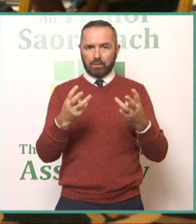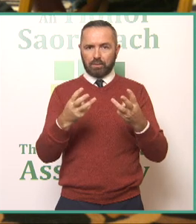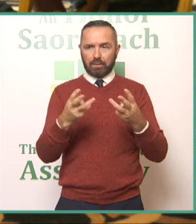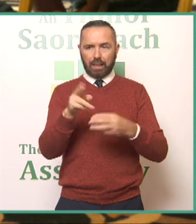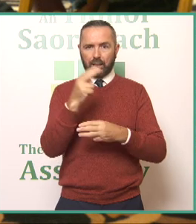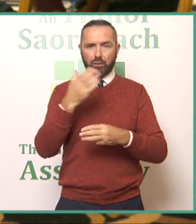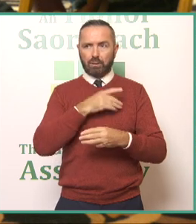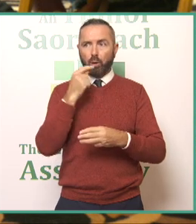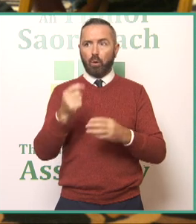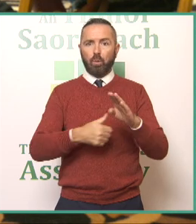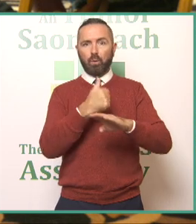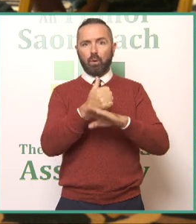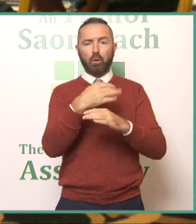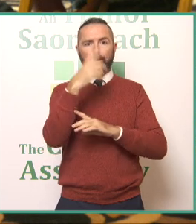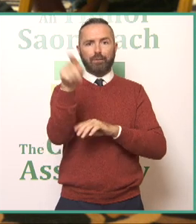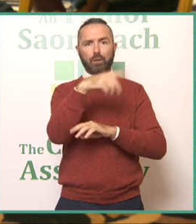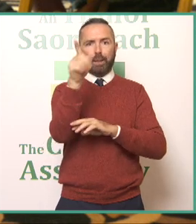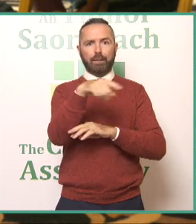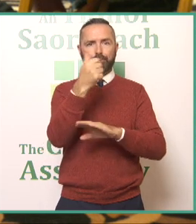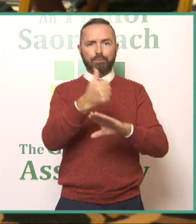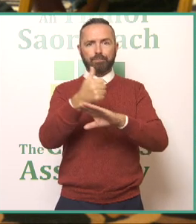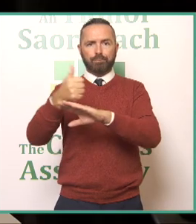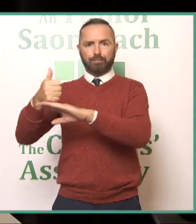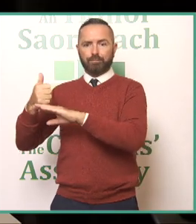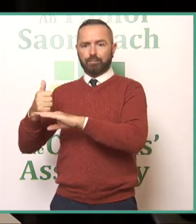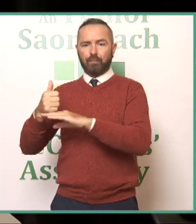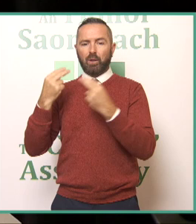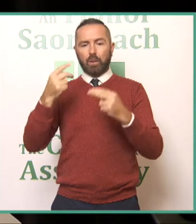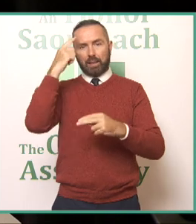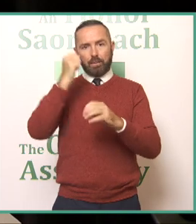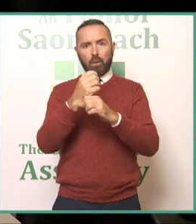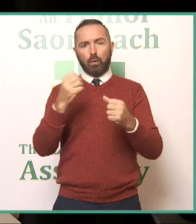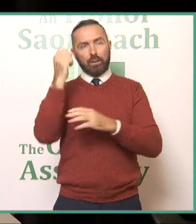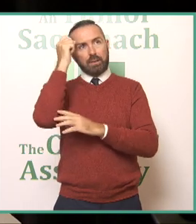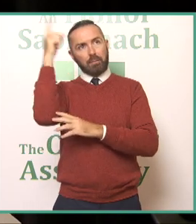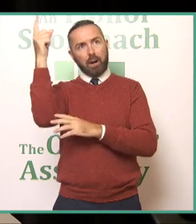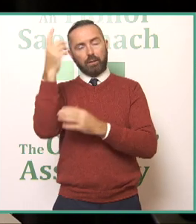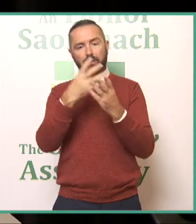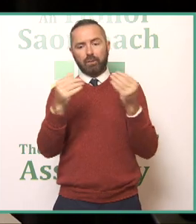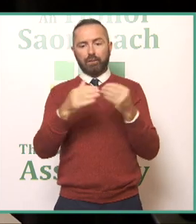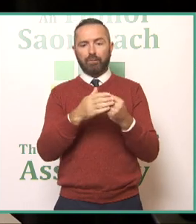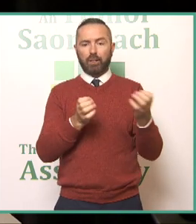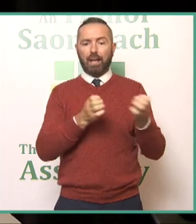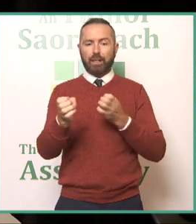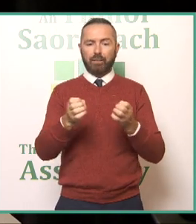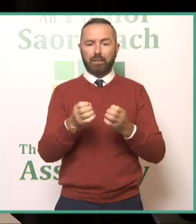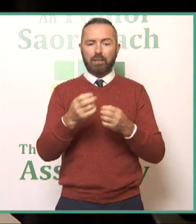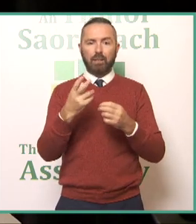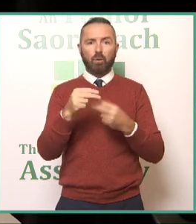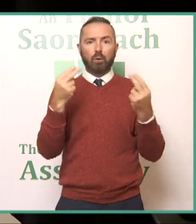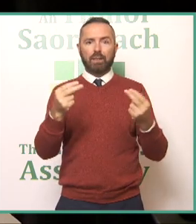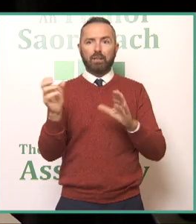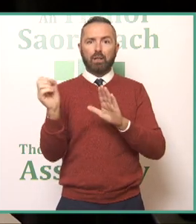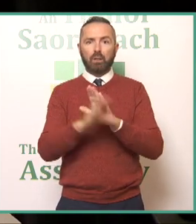load of turbines out there. Let's think about other smarter solutions for energy so we don't have to lose a unique ecosystem to